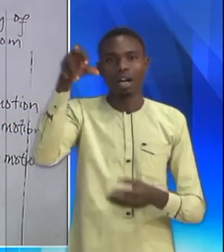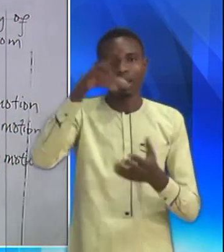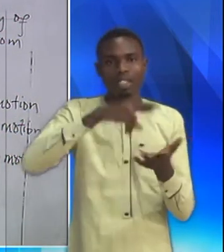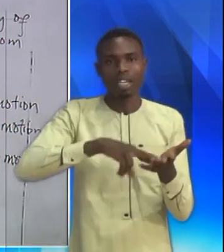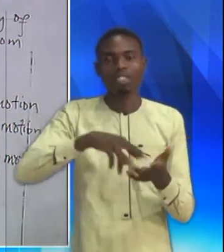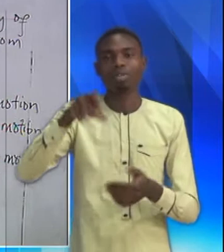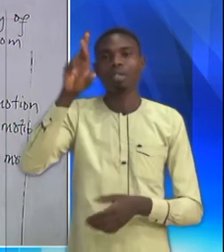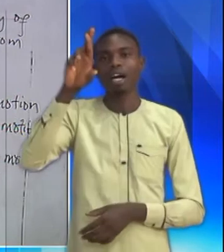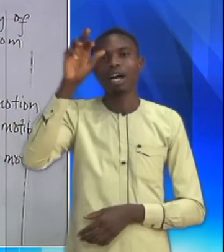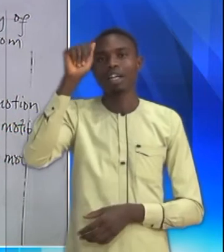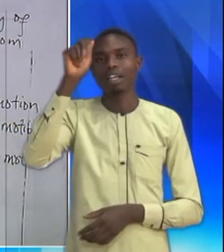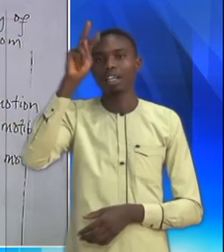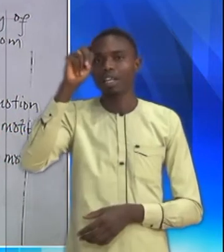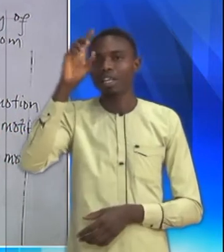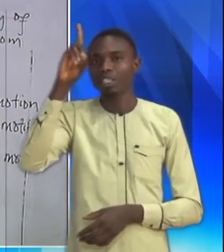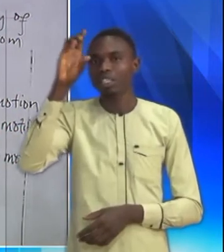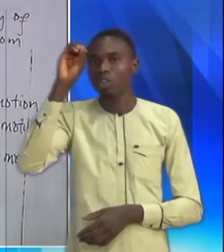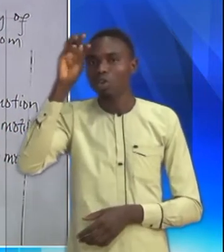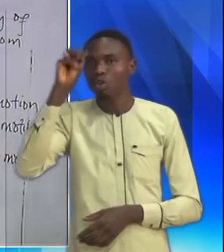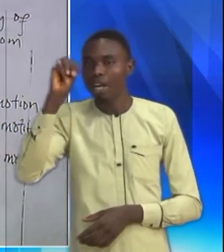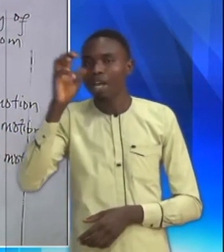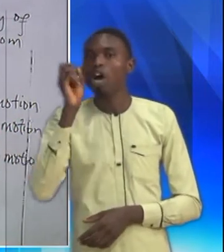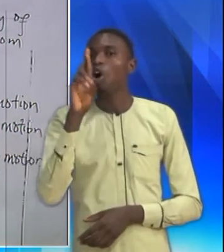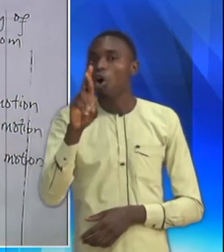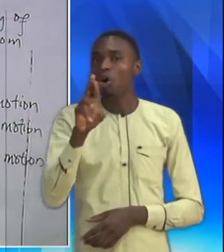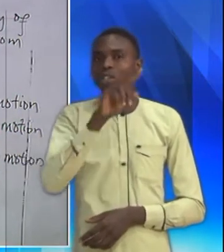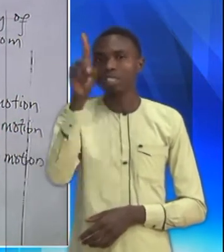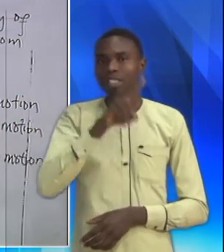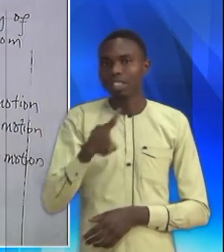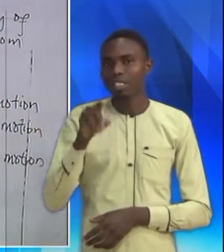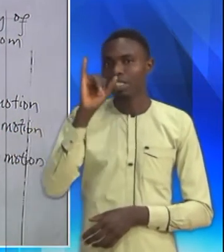motion is otherwise called zigzag. Please.